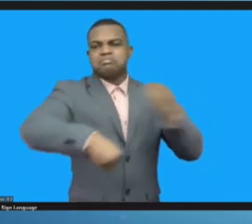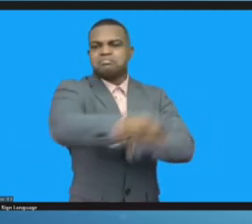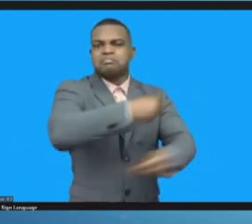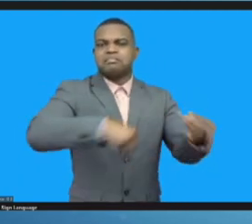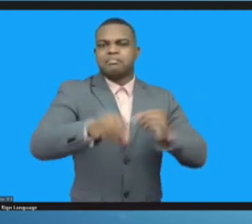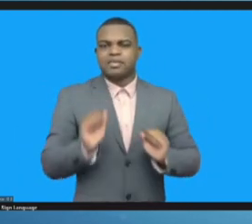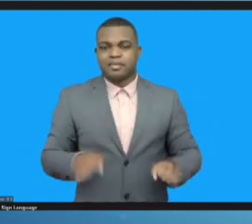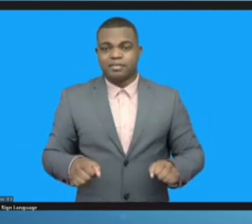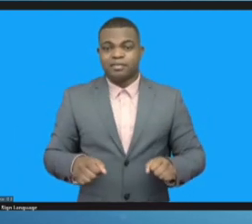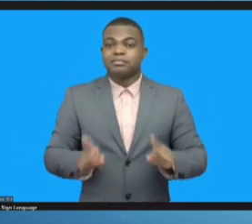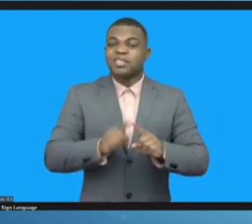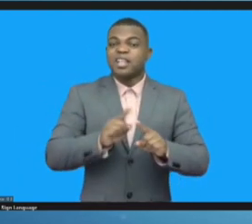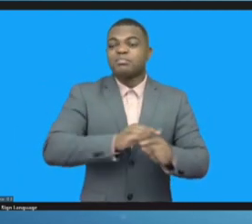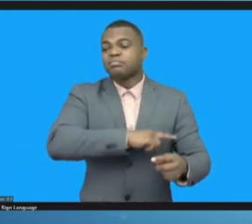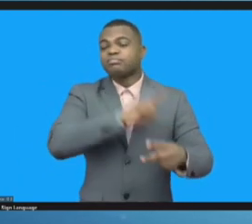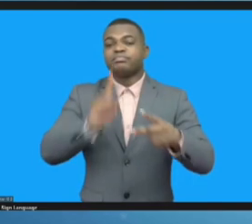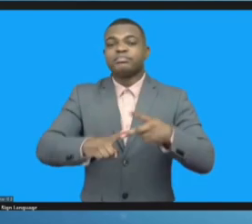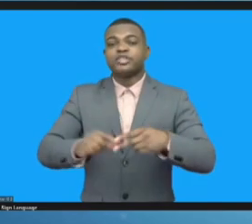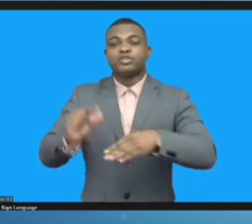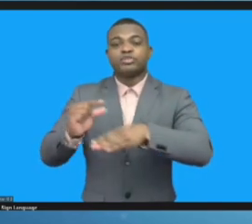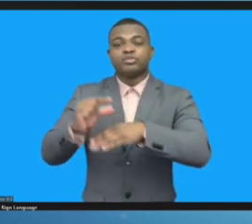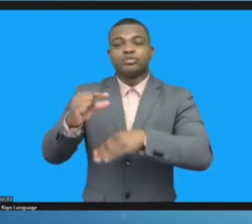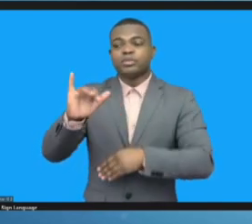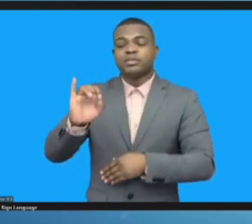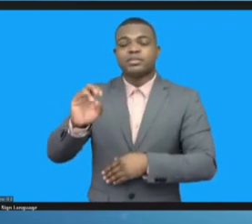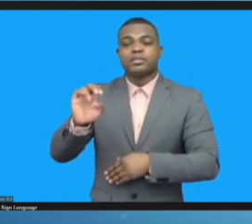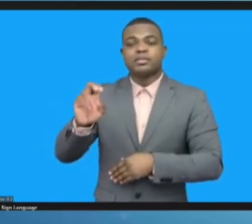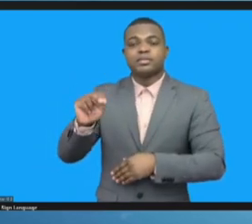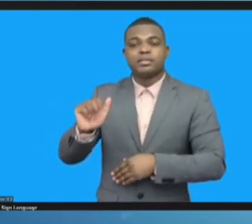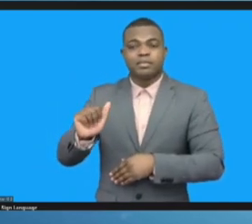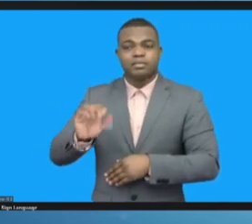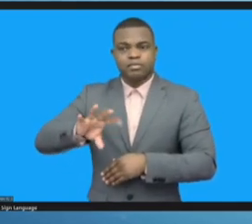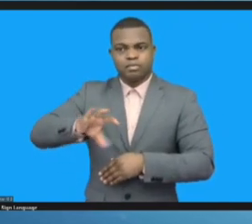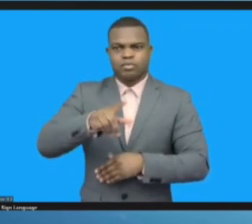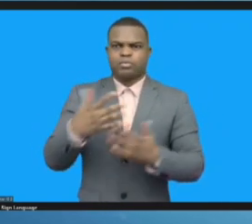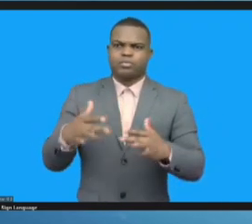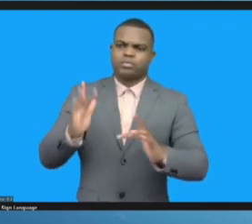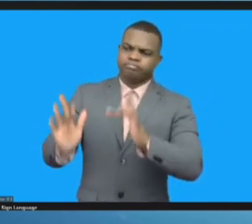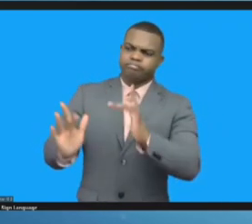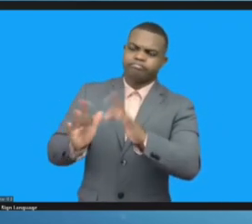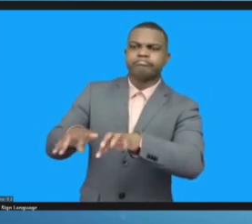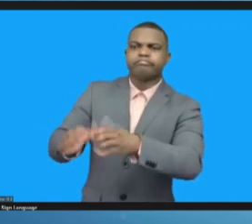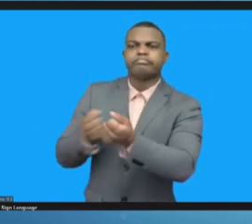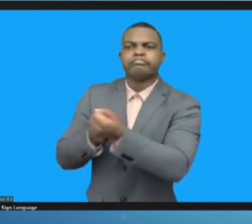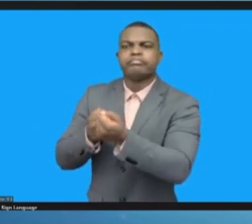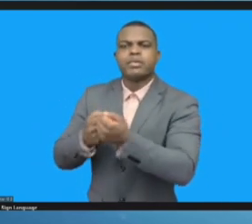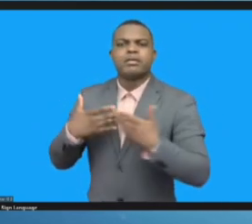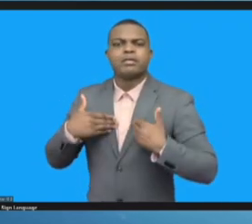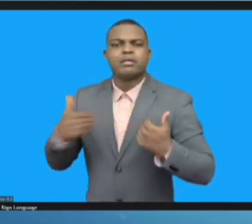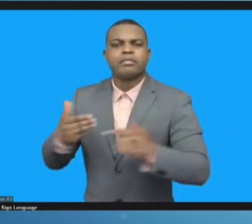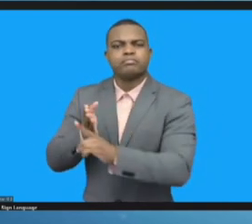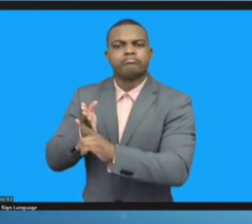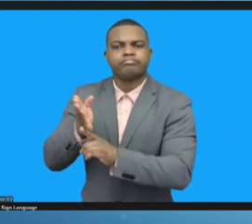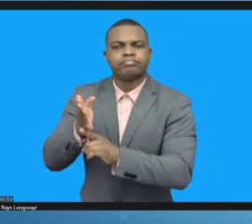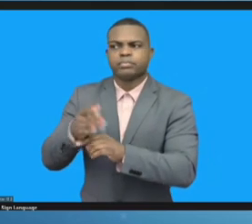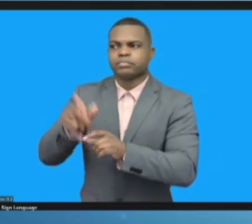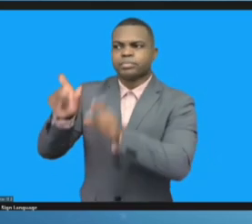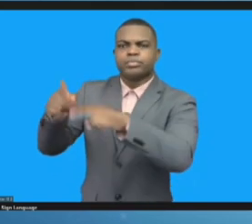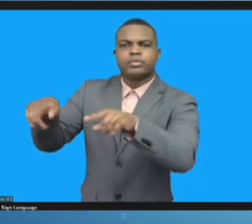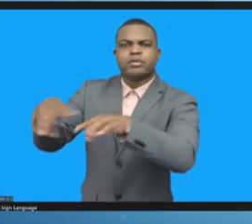example of how we are finding innovative solutions to Africa's problems. The platform connects data scientists with